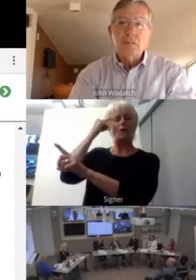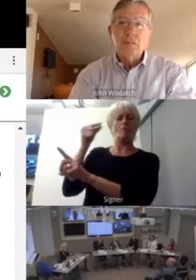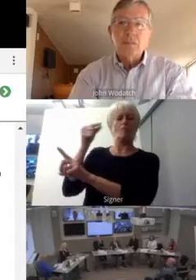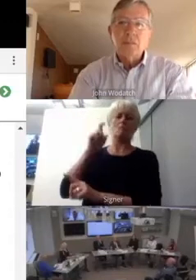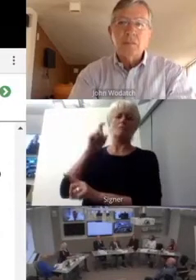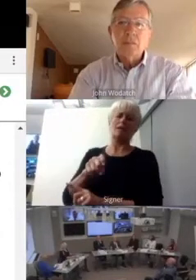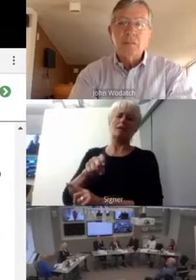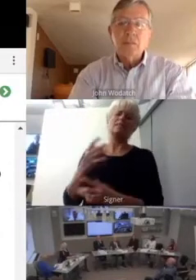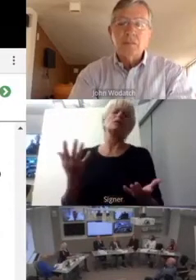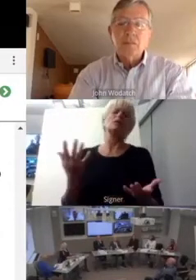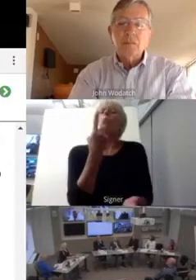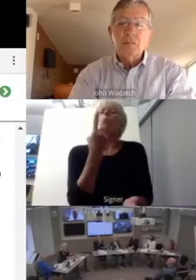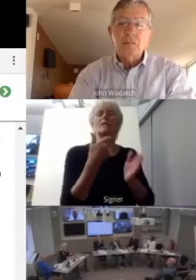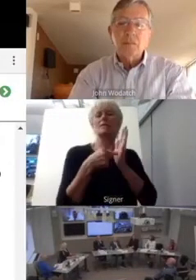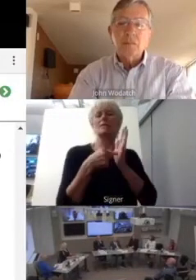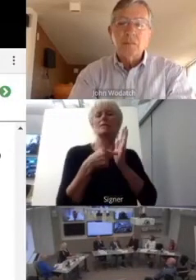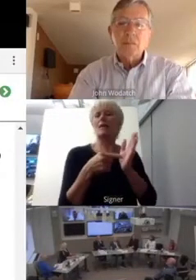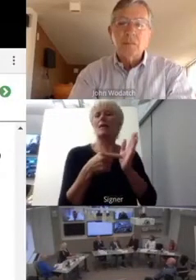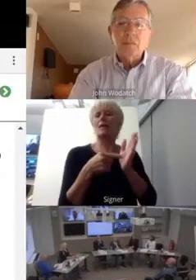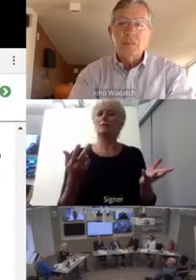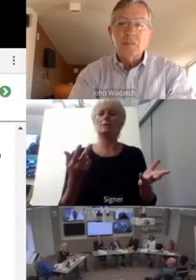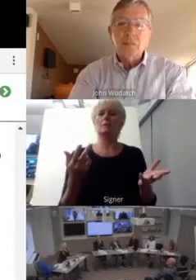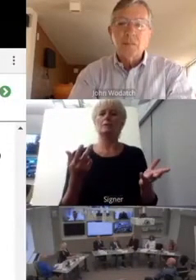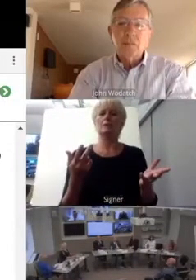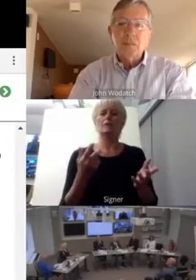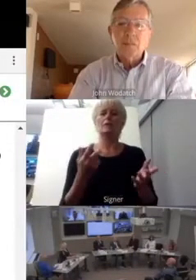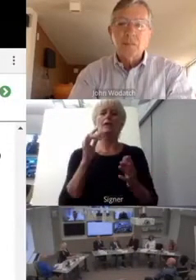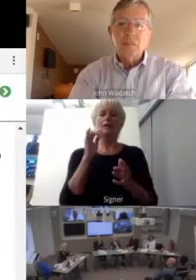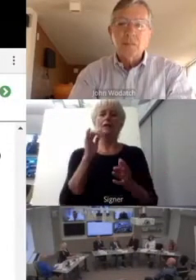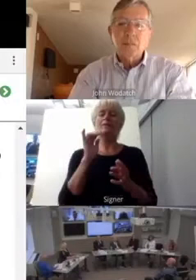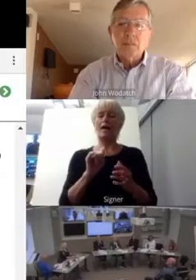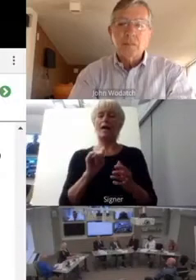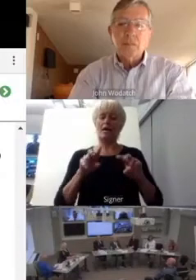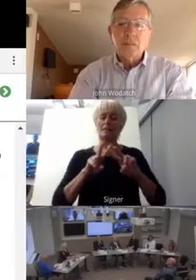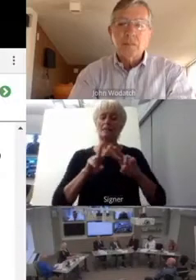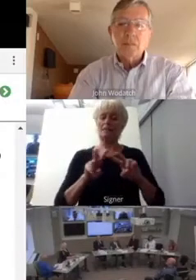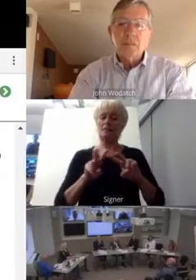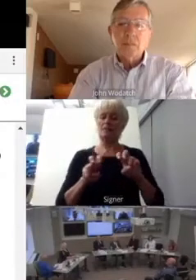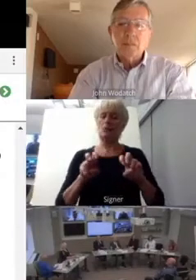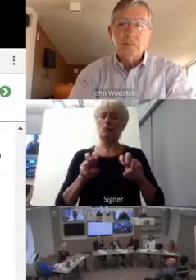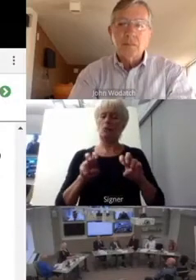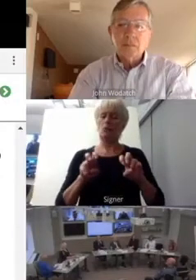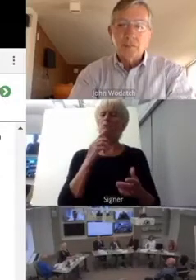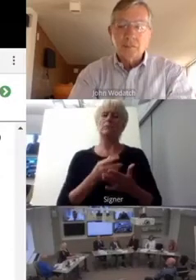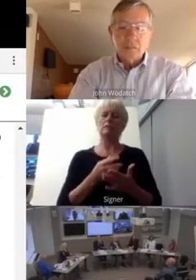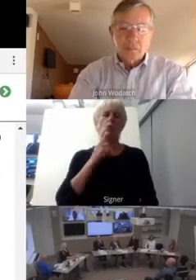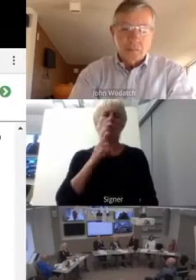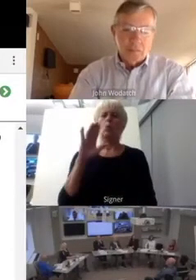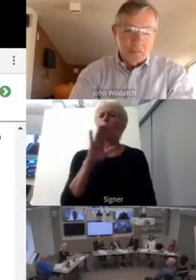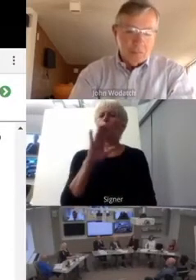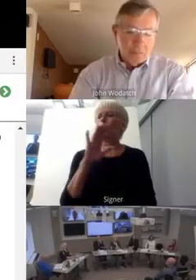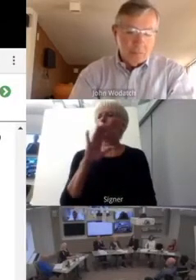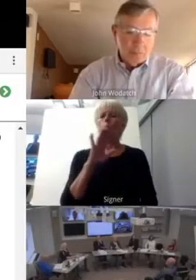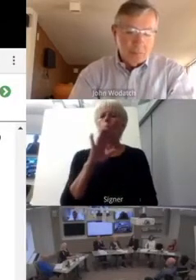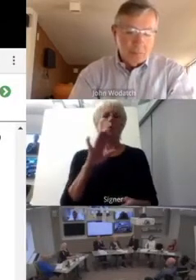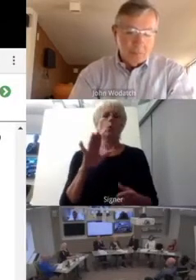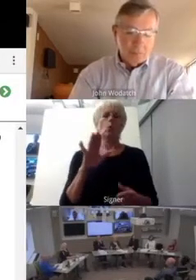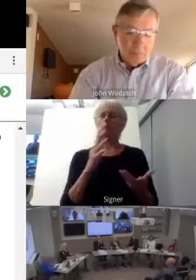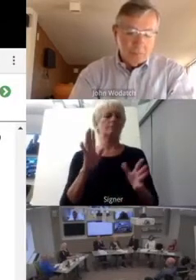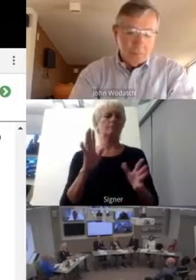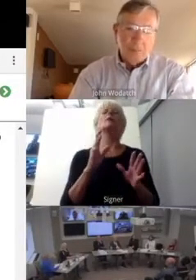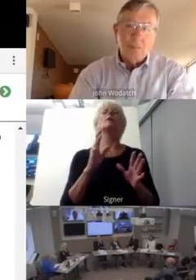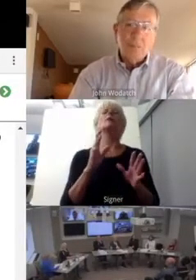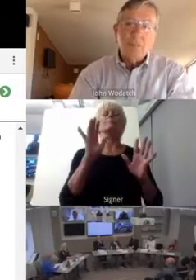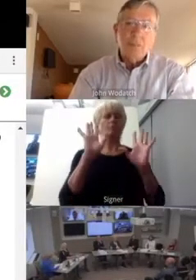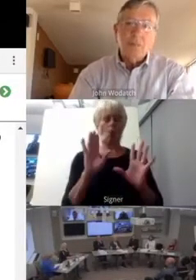reg assessment really did inform the direction that we took in the final rule.